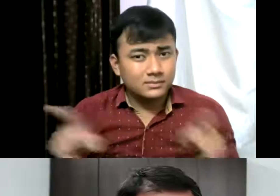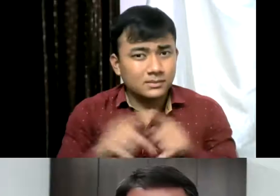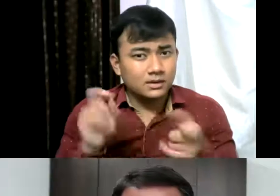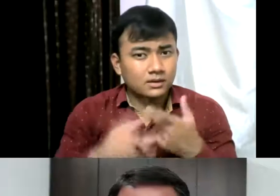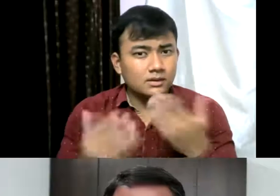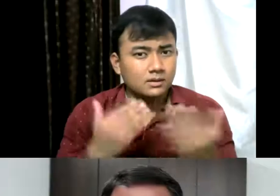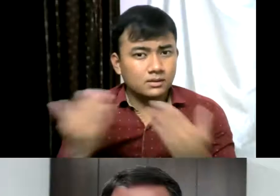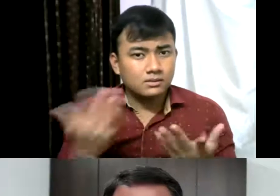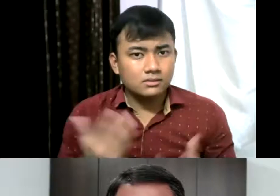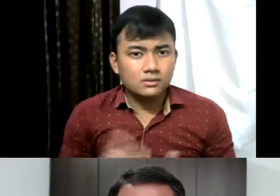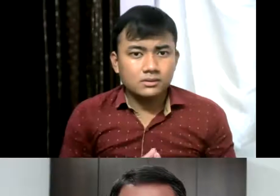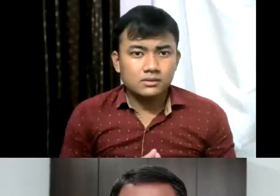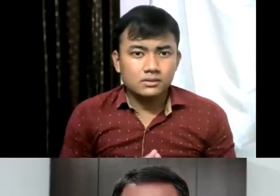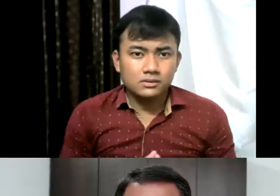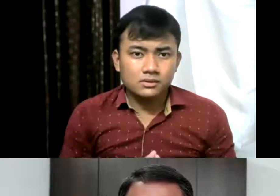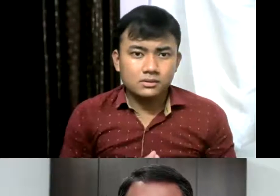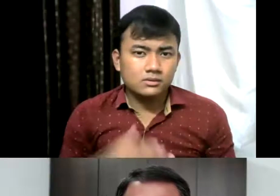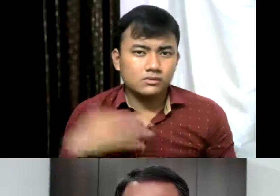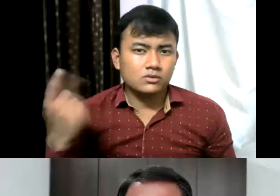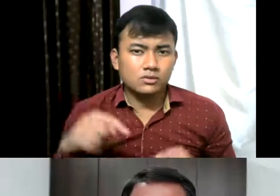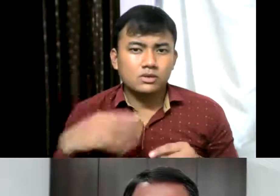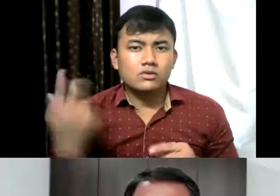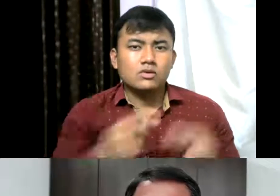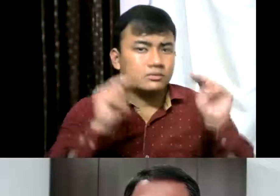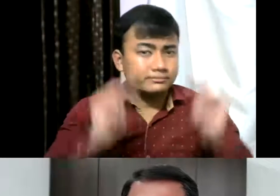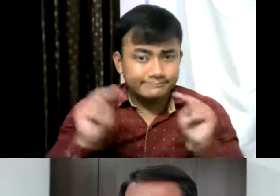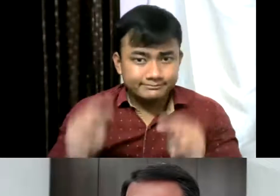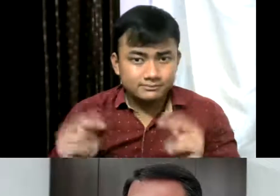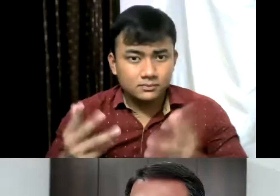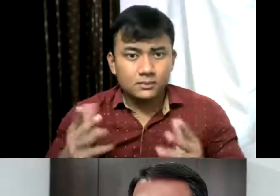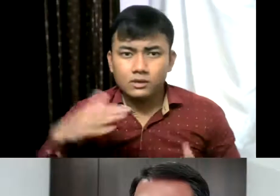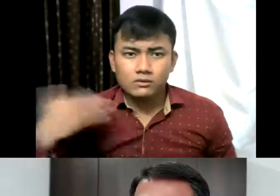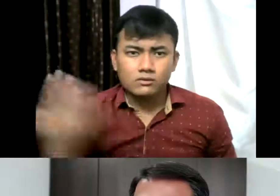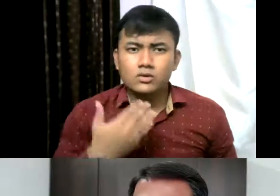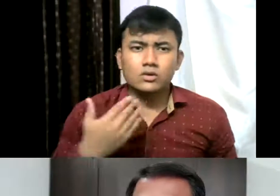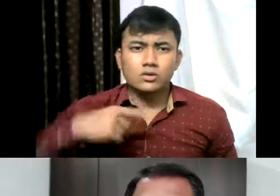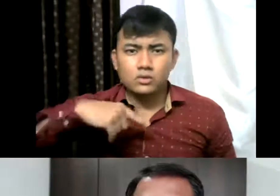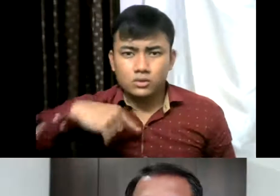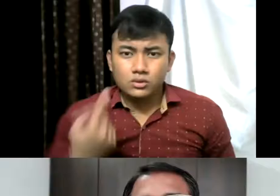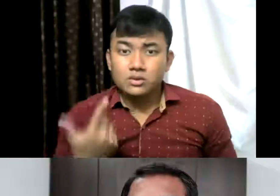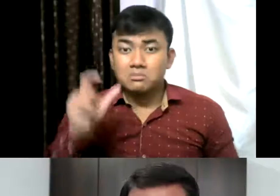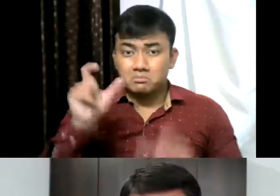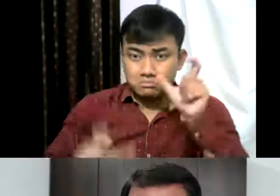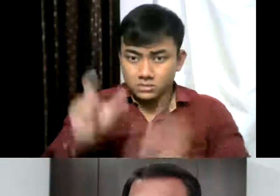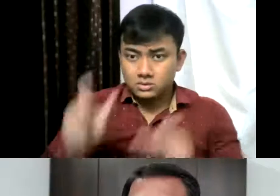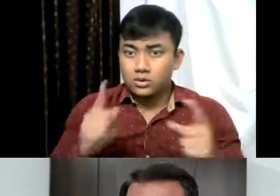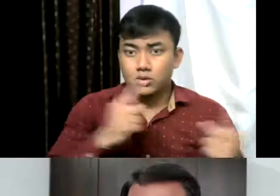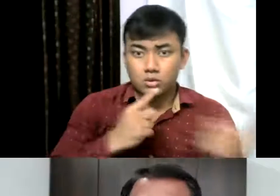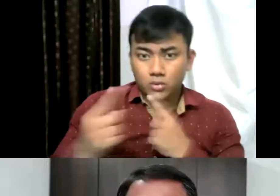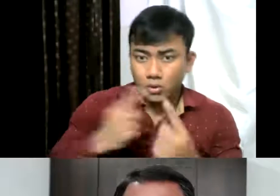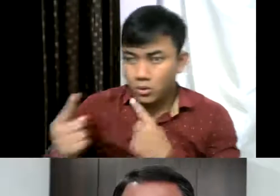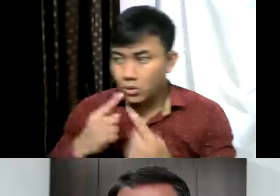like, what would be needed right now is to see how we can maybe increase the conversations on how do